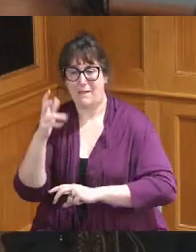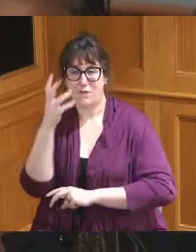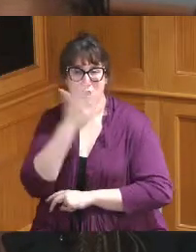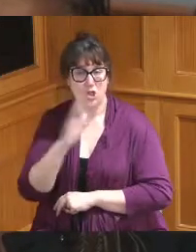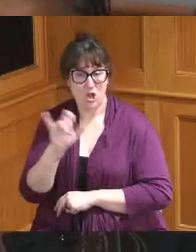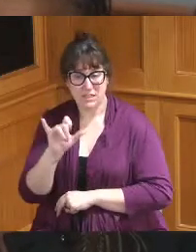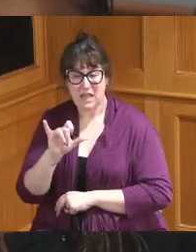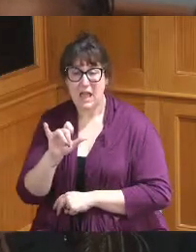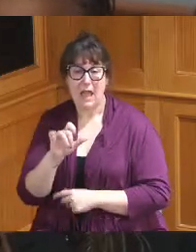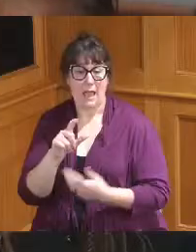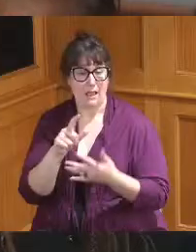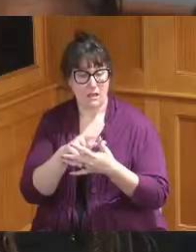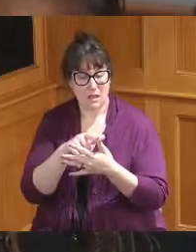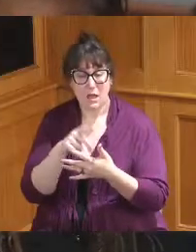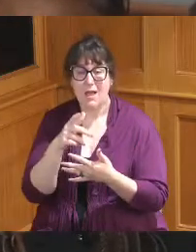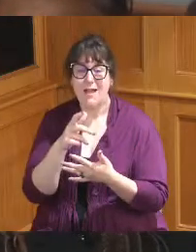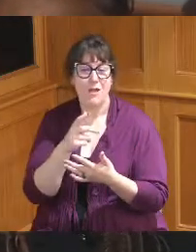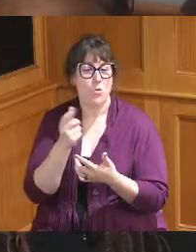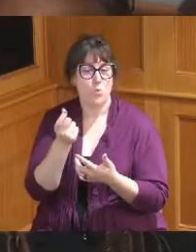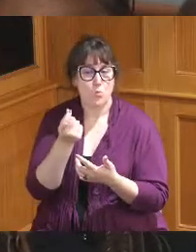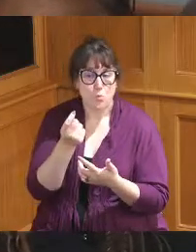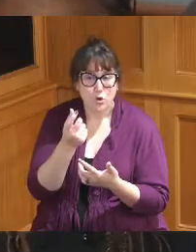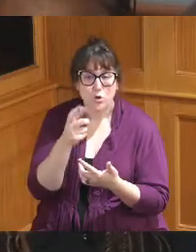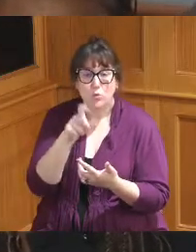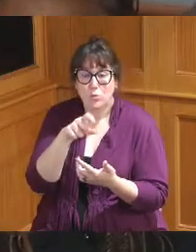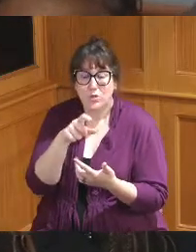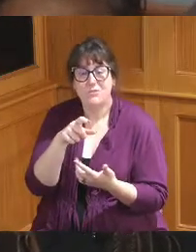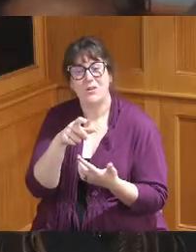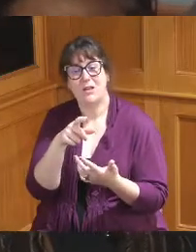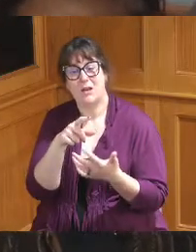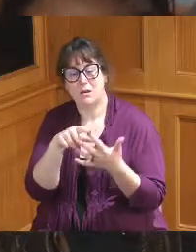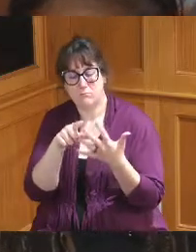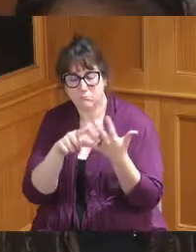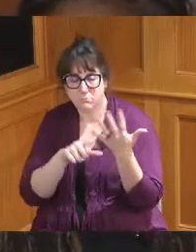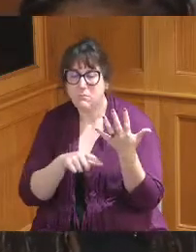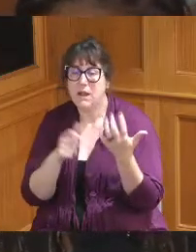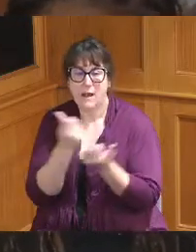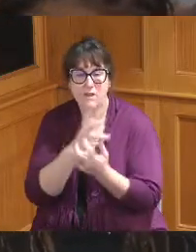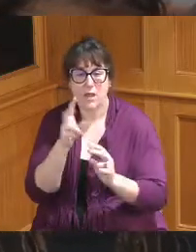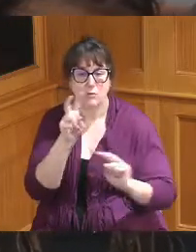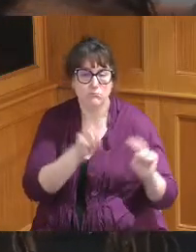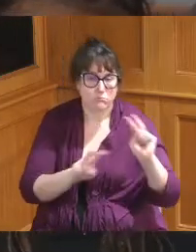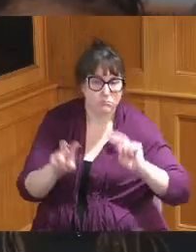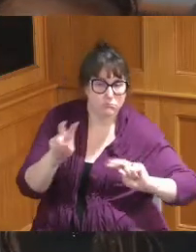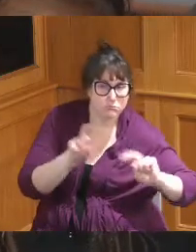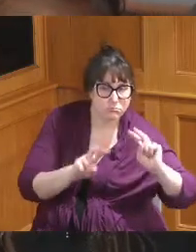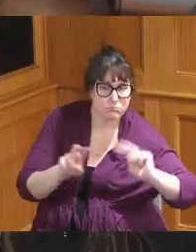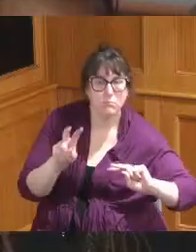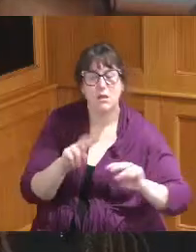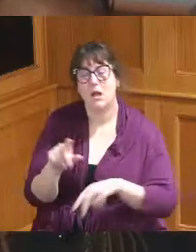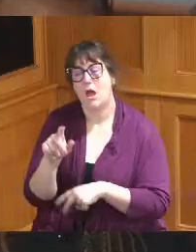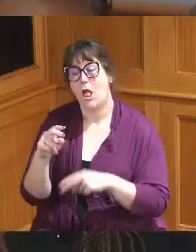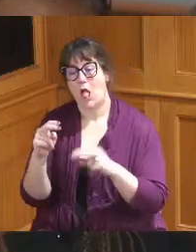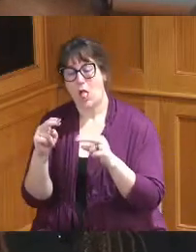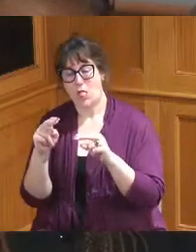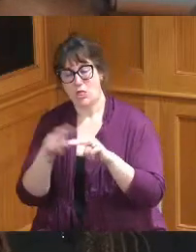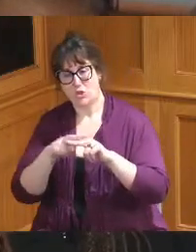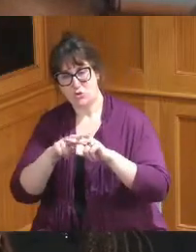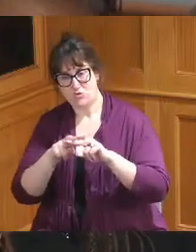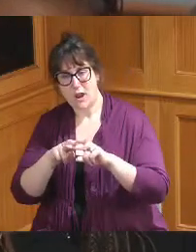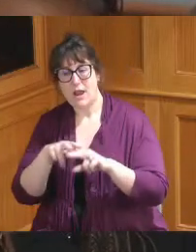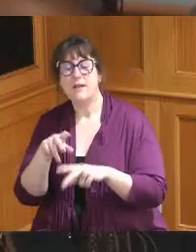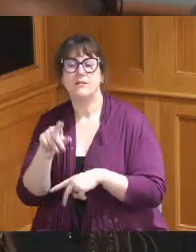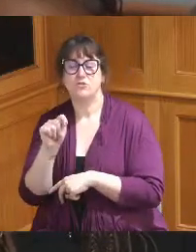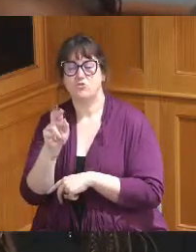job is, what are the components of this project that's going on. It was the train trestle that's being replaced near